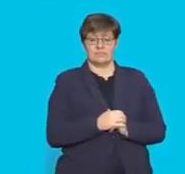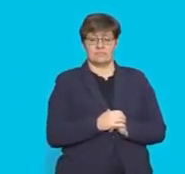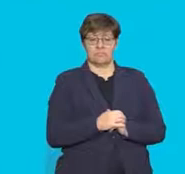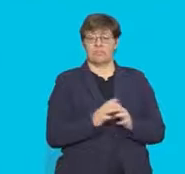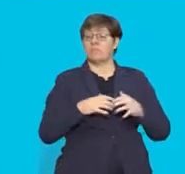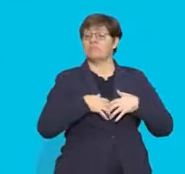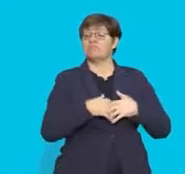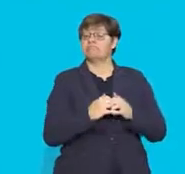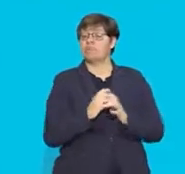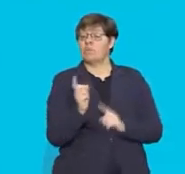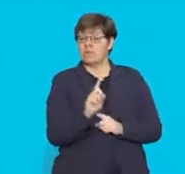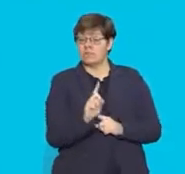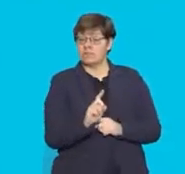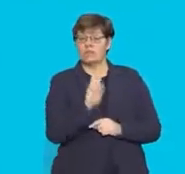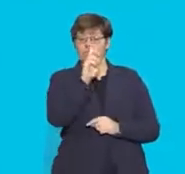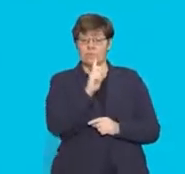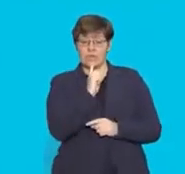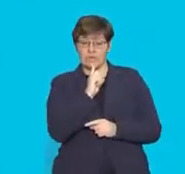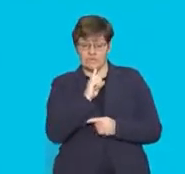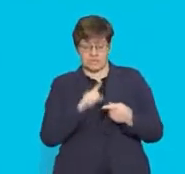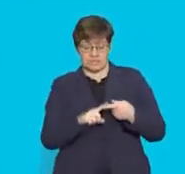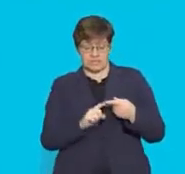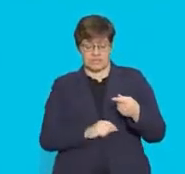is made up of the 2,000 rand,